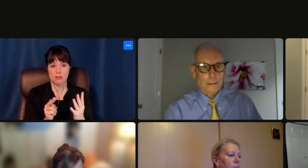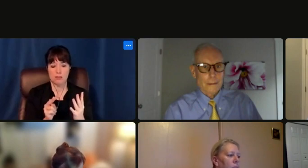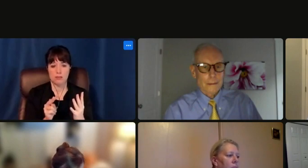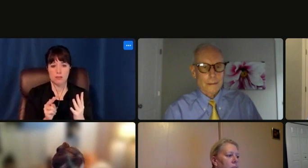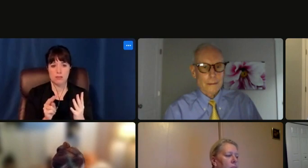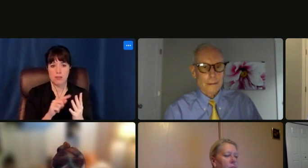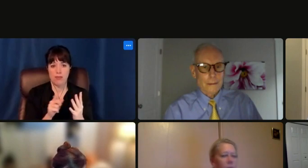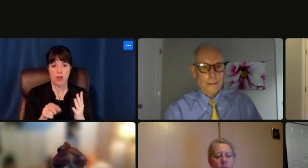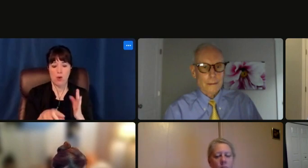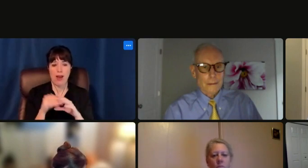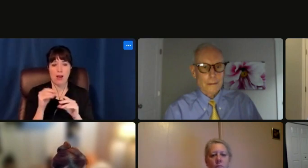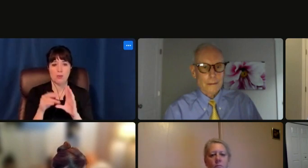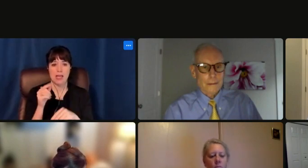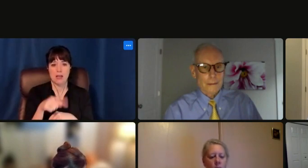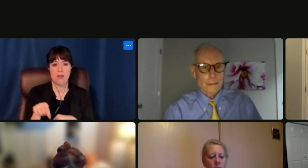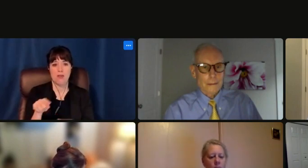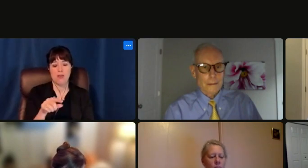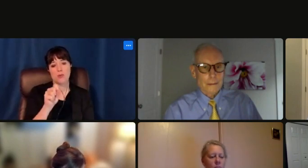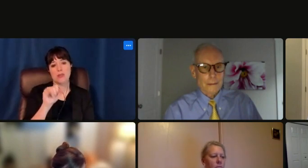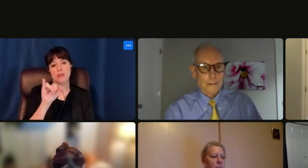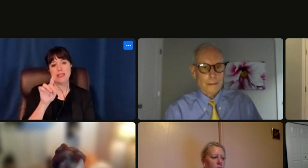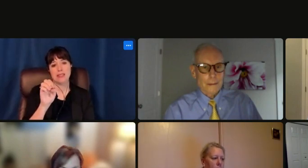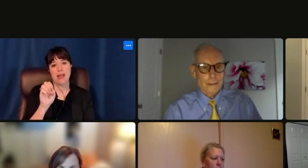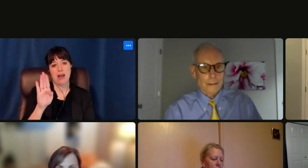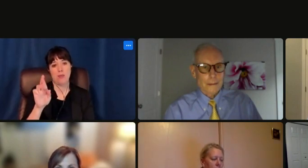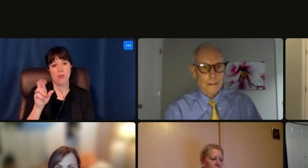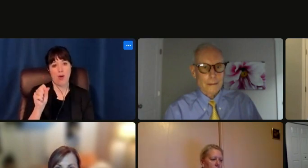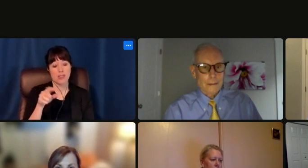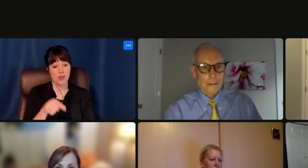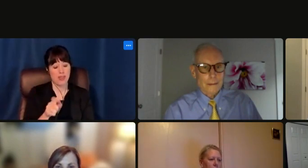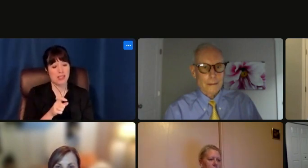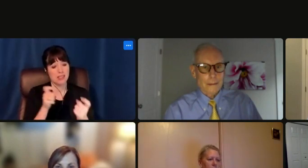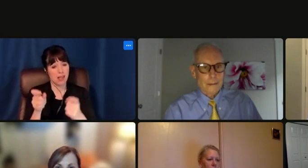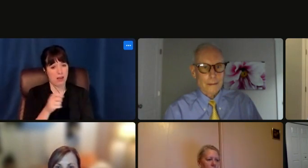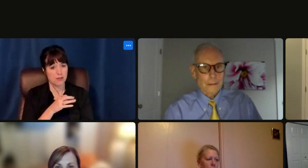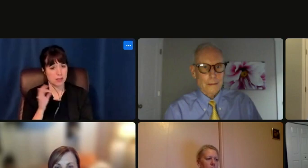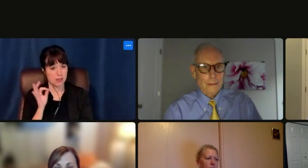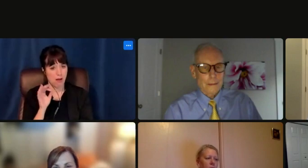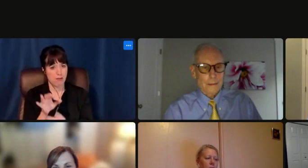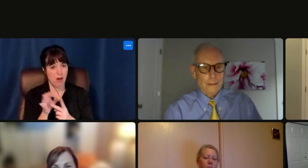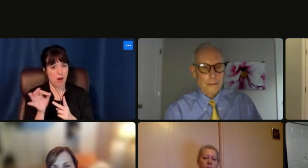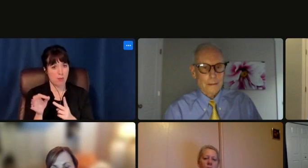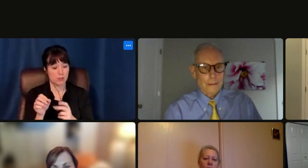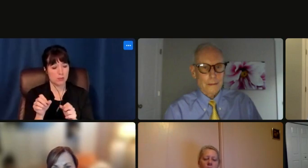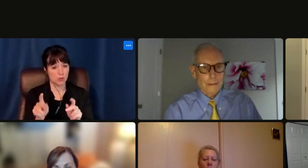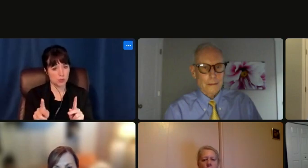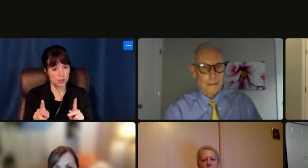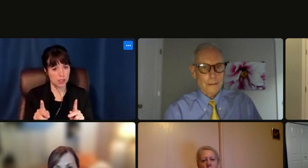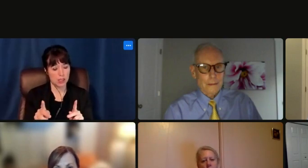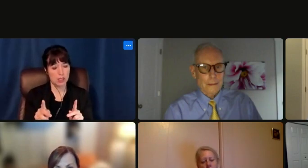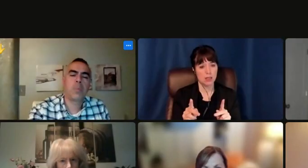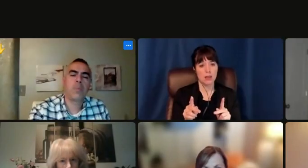are outside of those sidebars. So this gives staff the opportunity to,